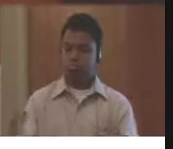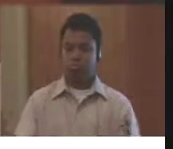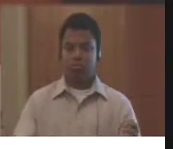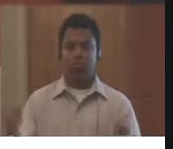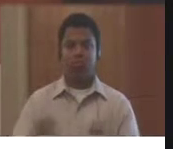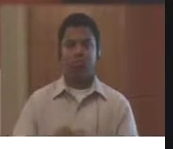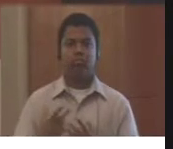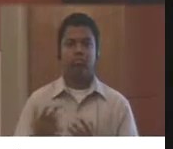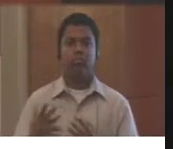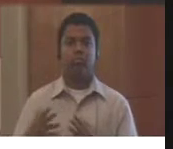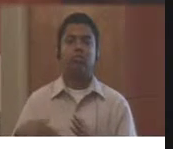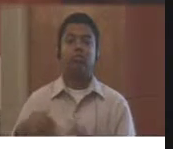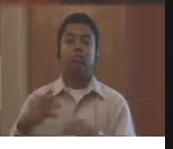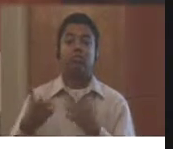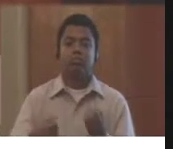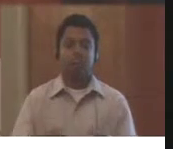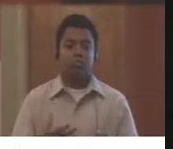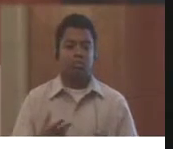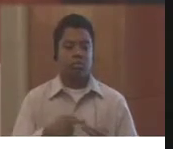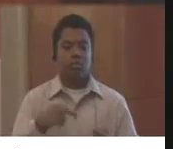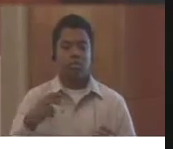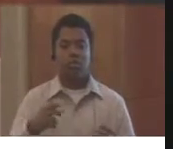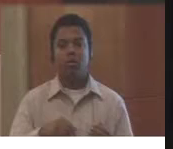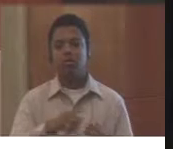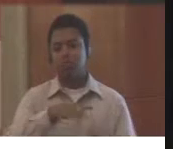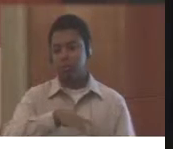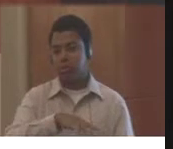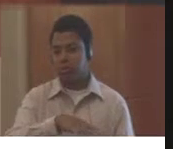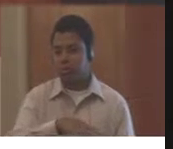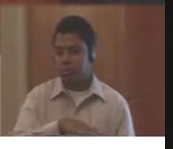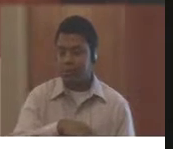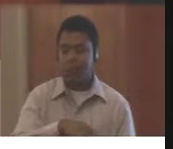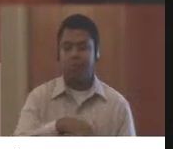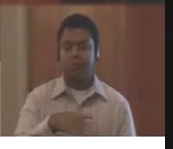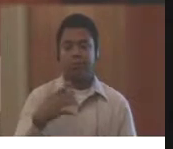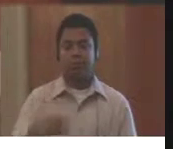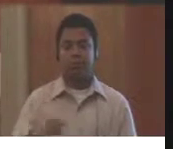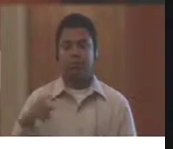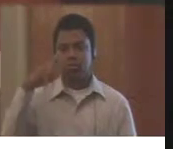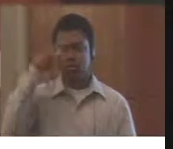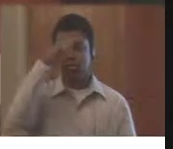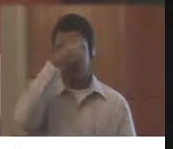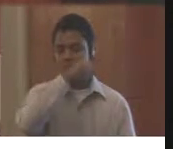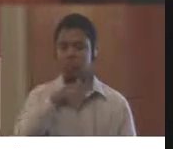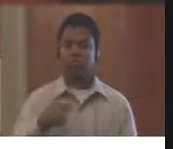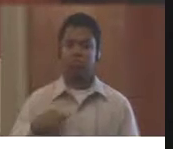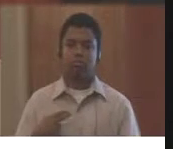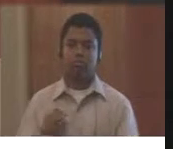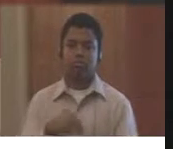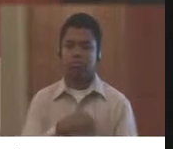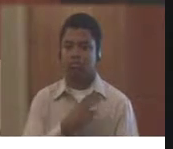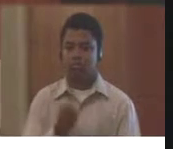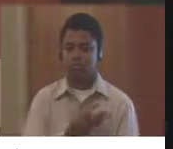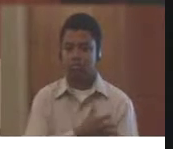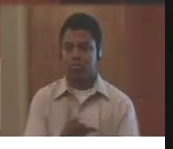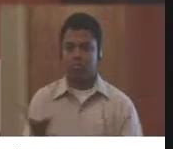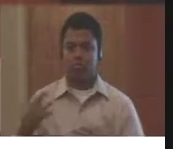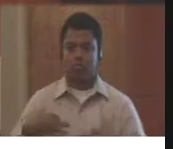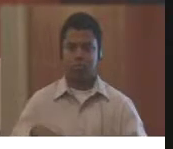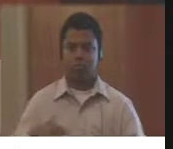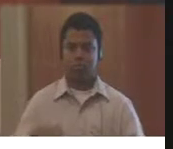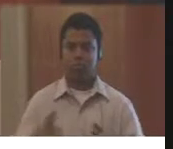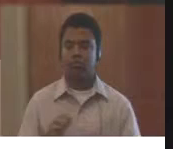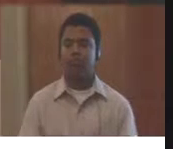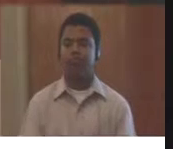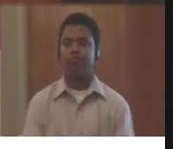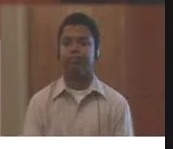include that population growth is a factor that affects risk management, we would suggest